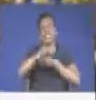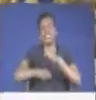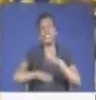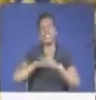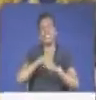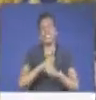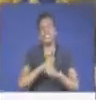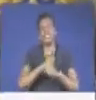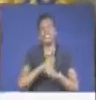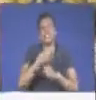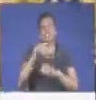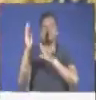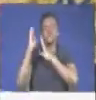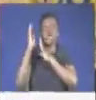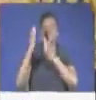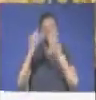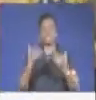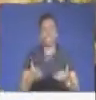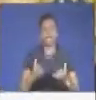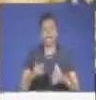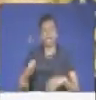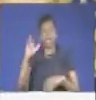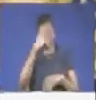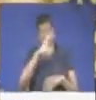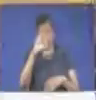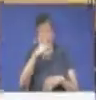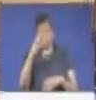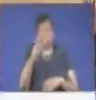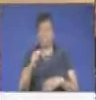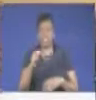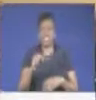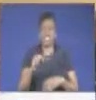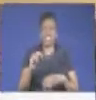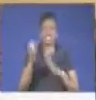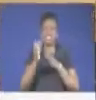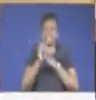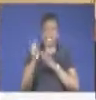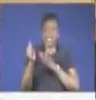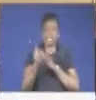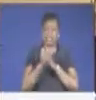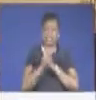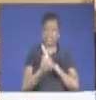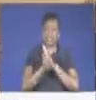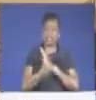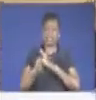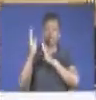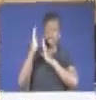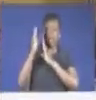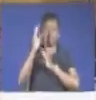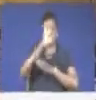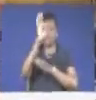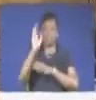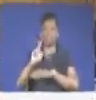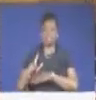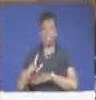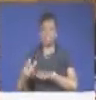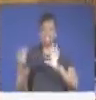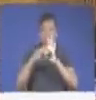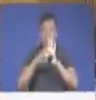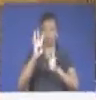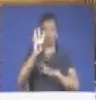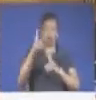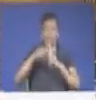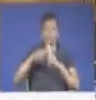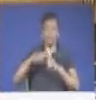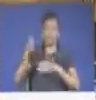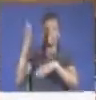now seeking the expertise of the international body. The Bahamas Federation just joined the International Federation about 4 months ago. So